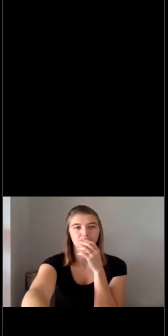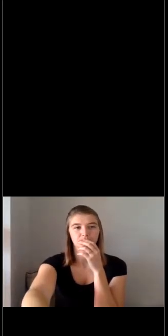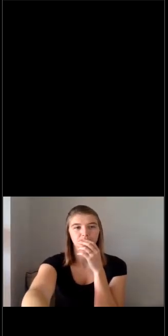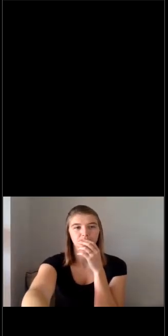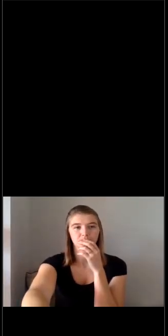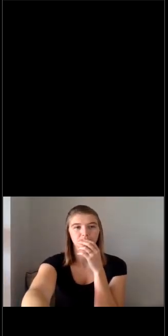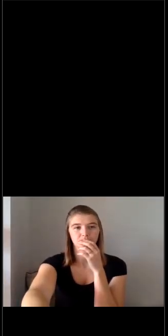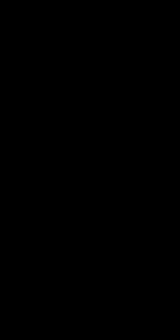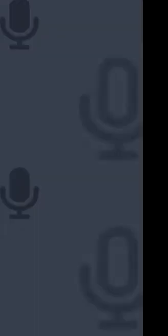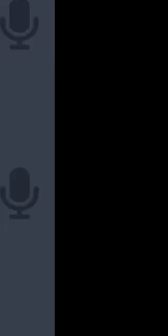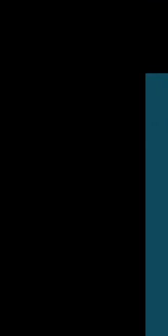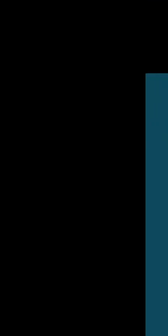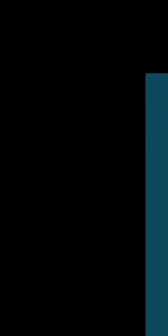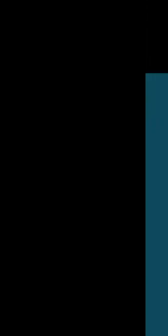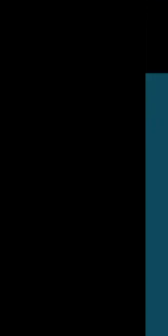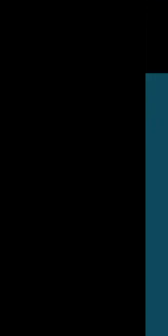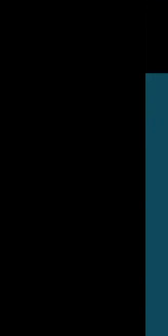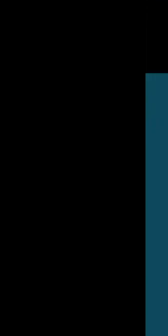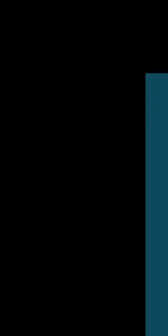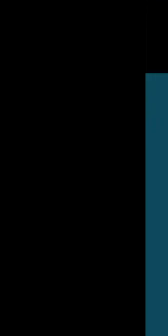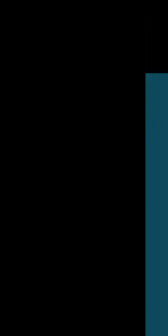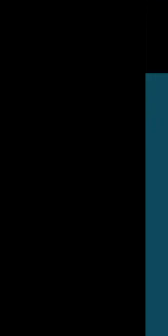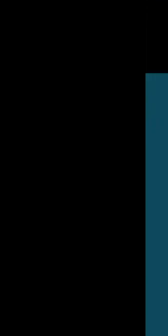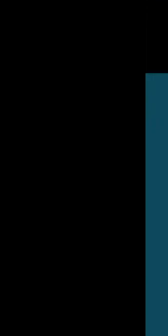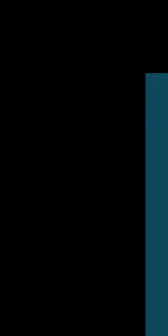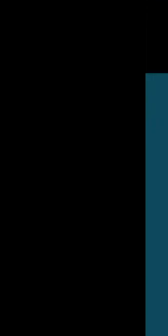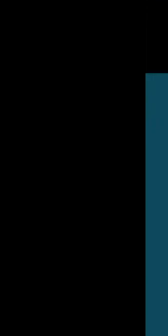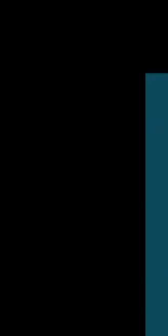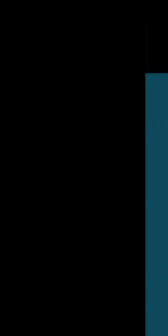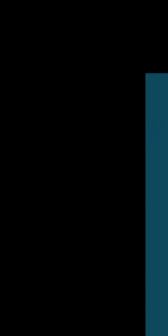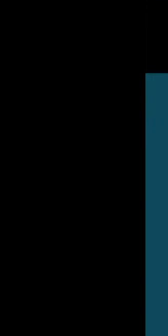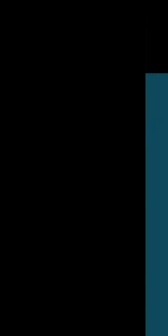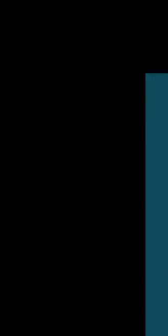in and gently breathing out.